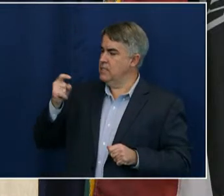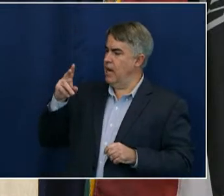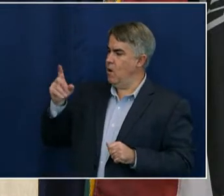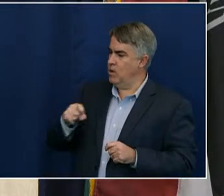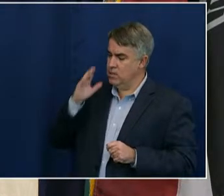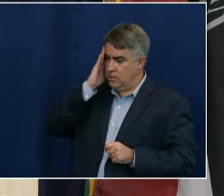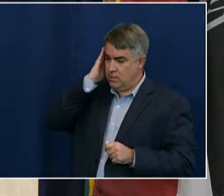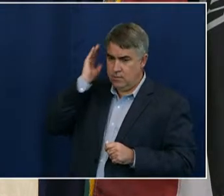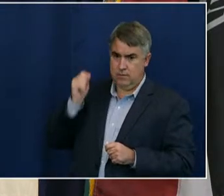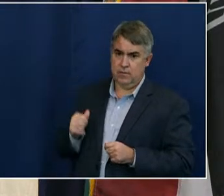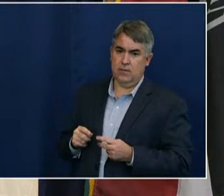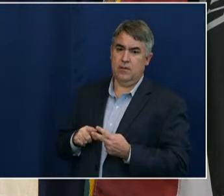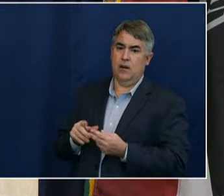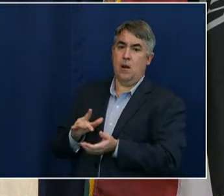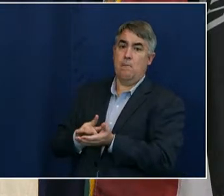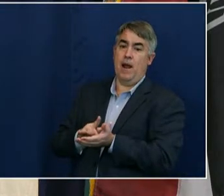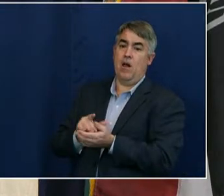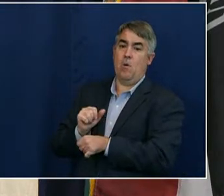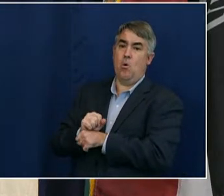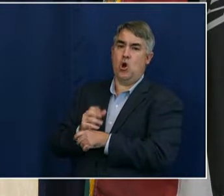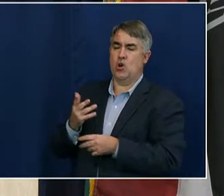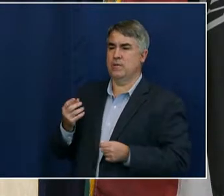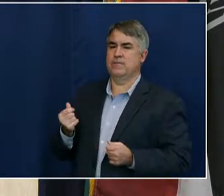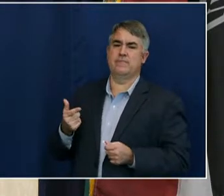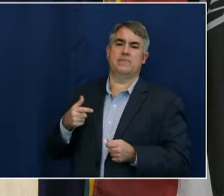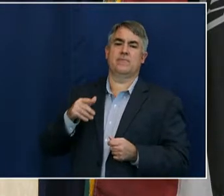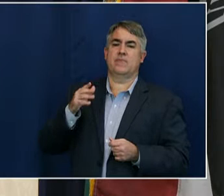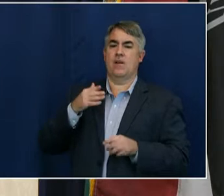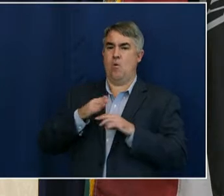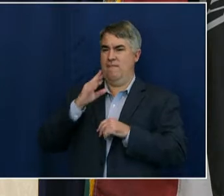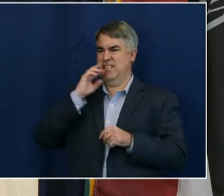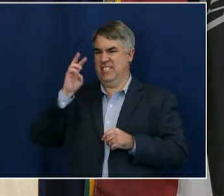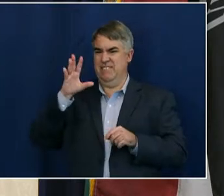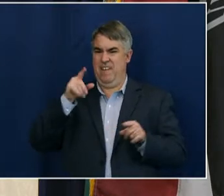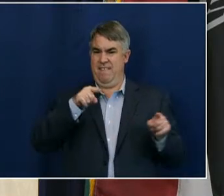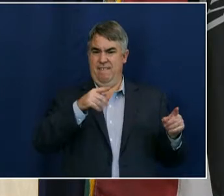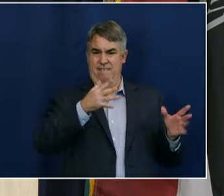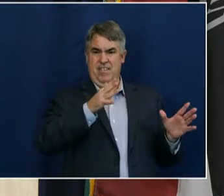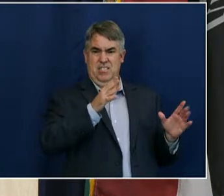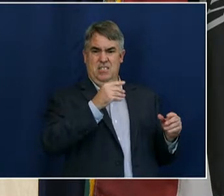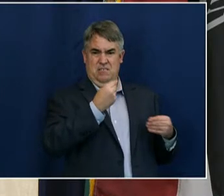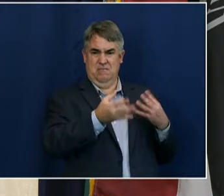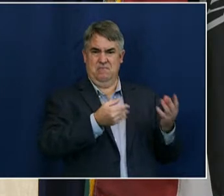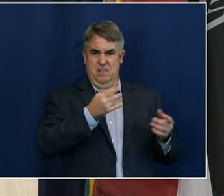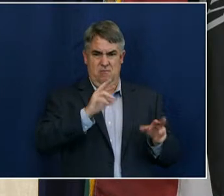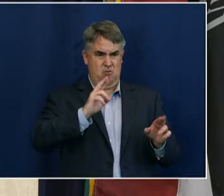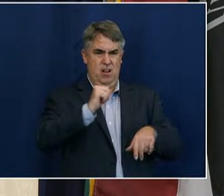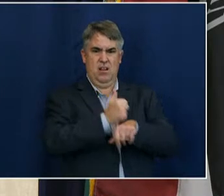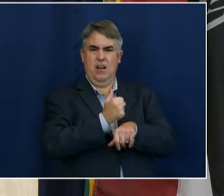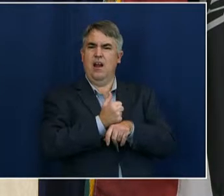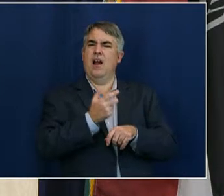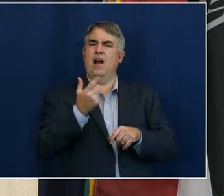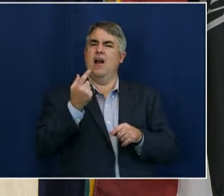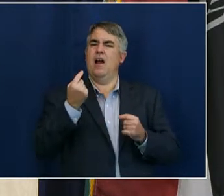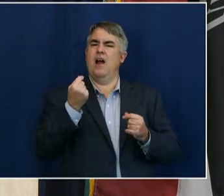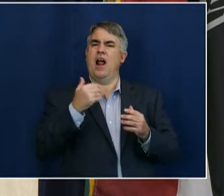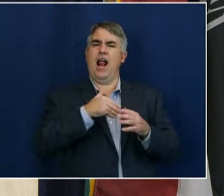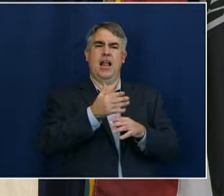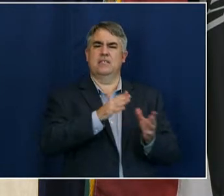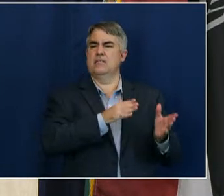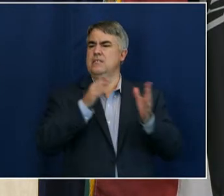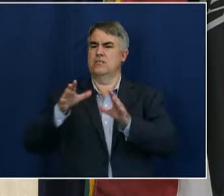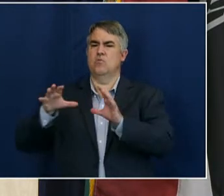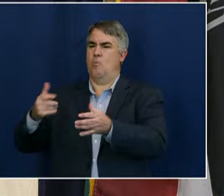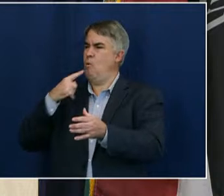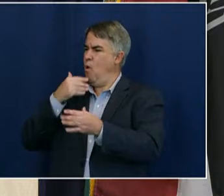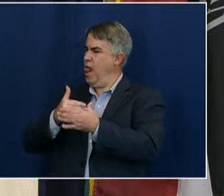medical workers and people 65 and up have been approved for vaccine. Who is up next? People 50 and up, teachers, and when?